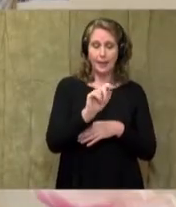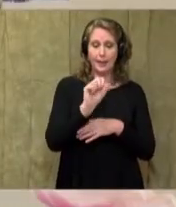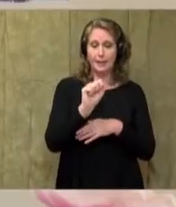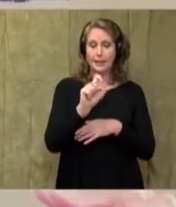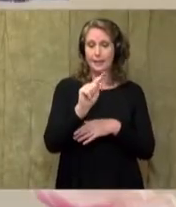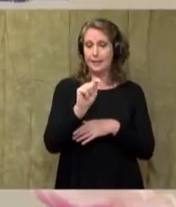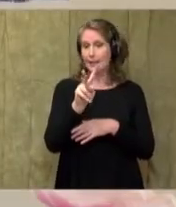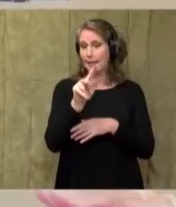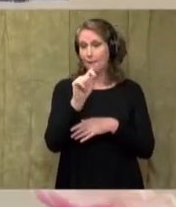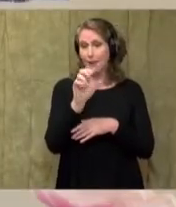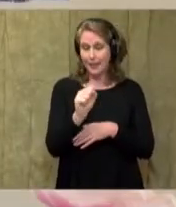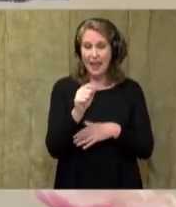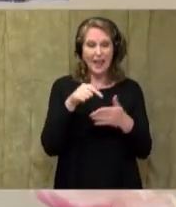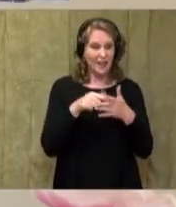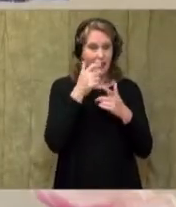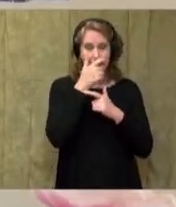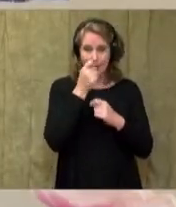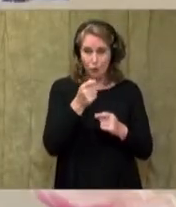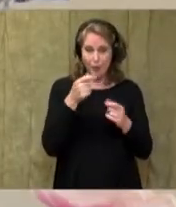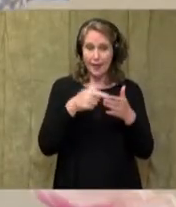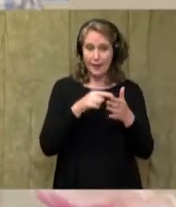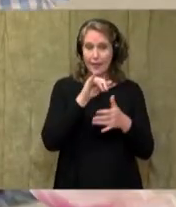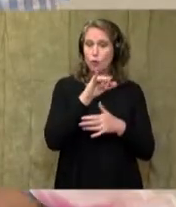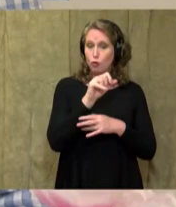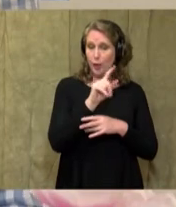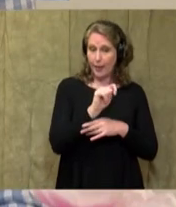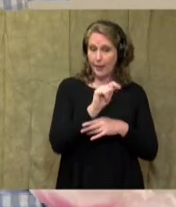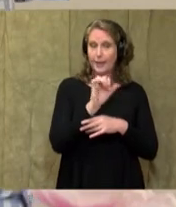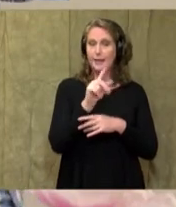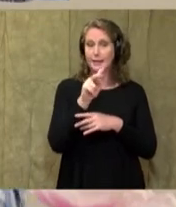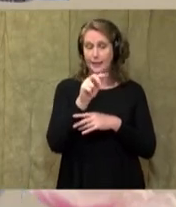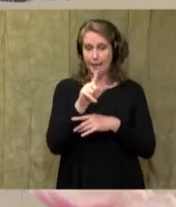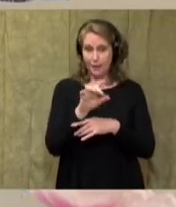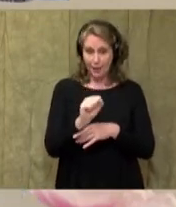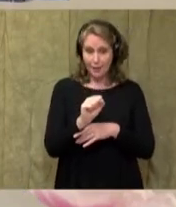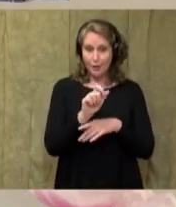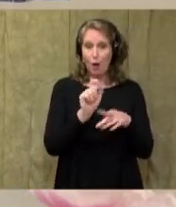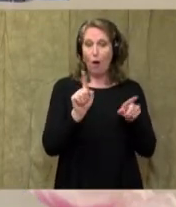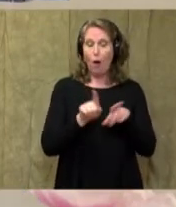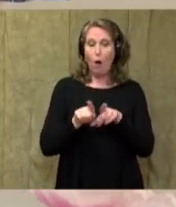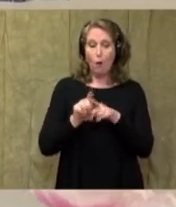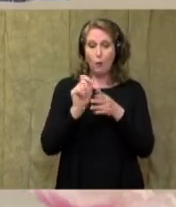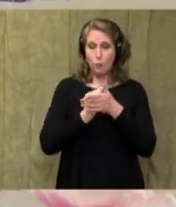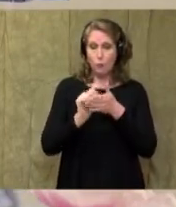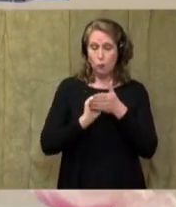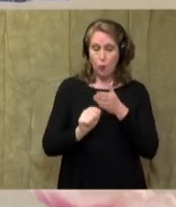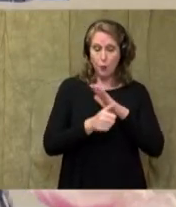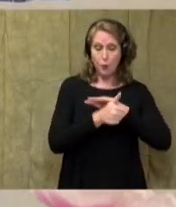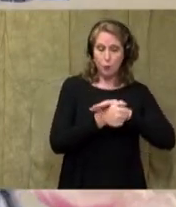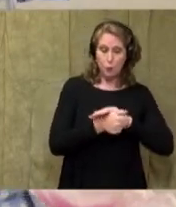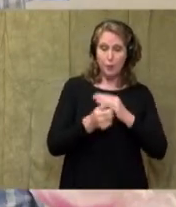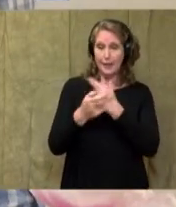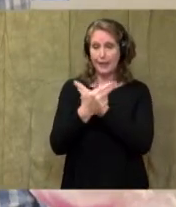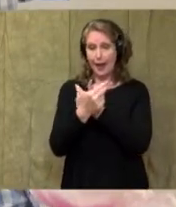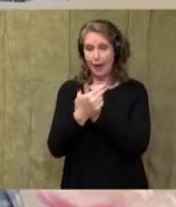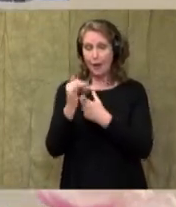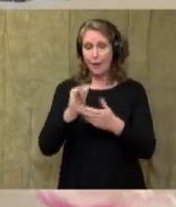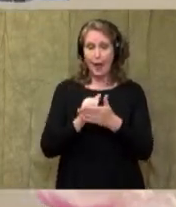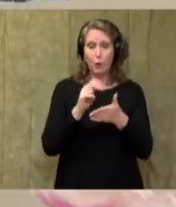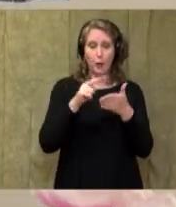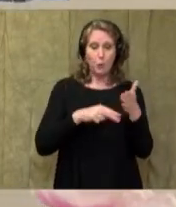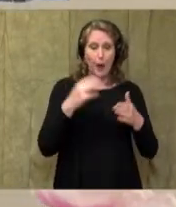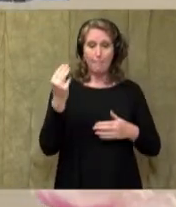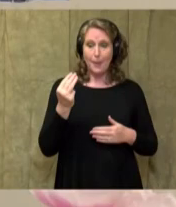is interesting because this Janet Stevens, she was also the author of the story, The Tortoise and the Hare, that we read